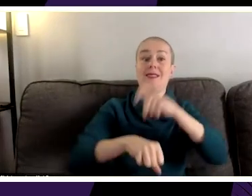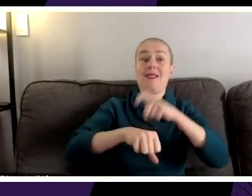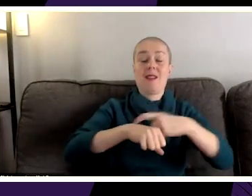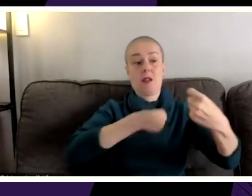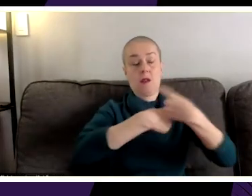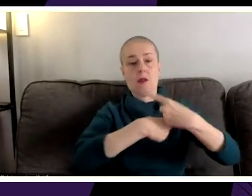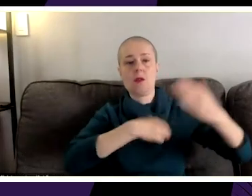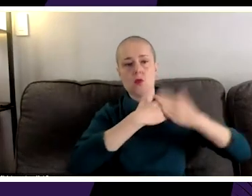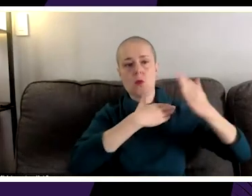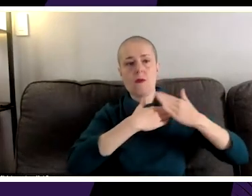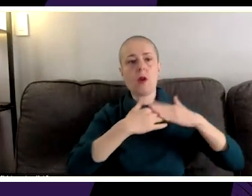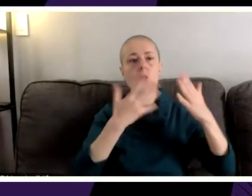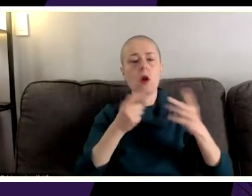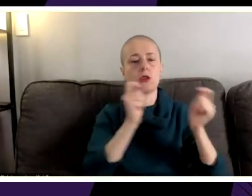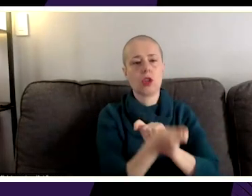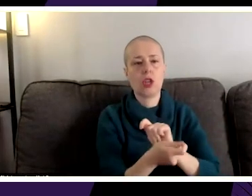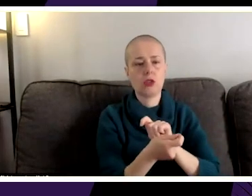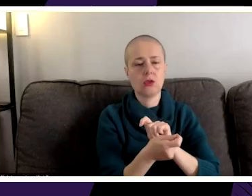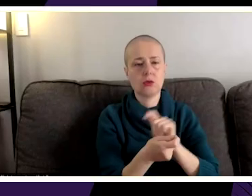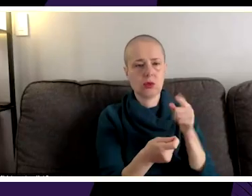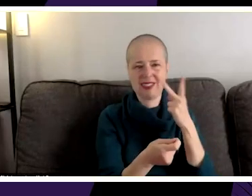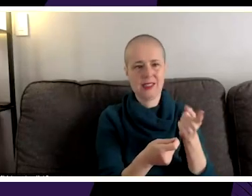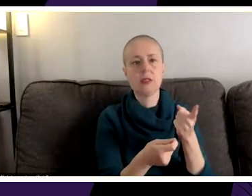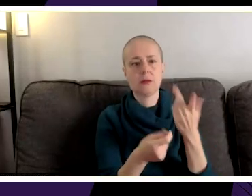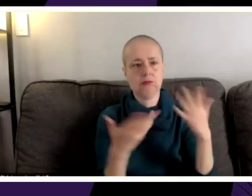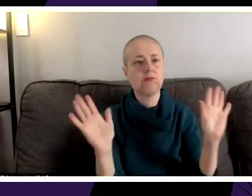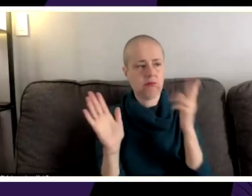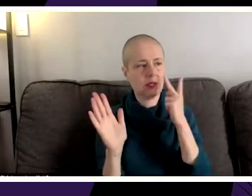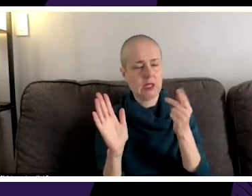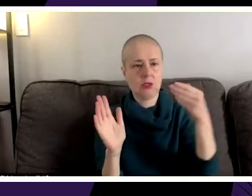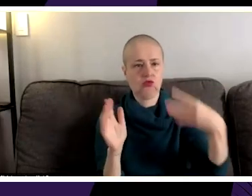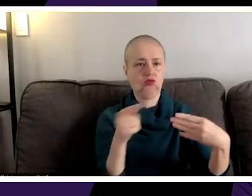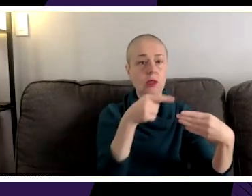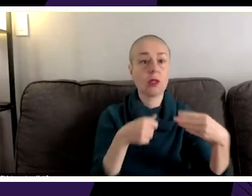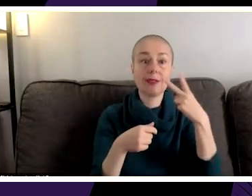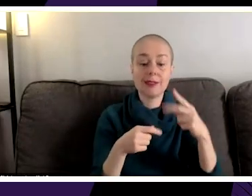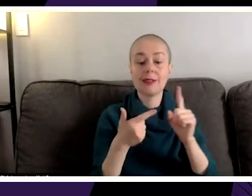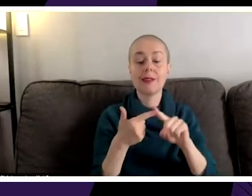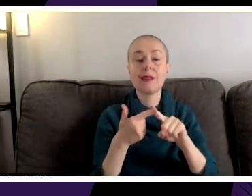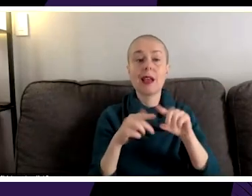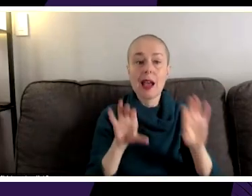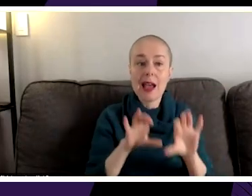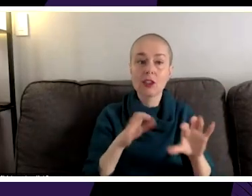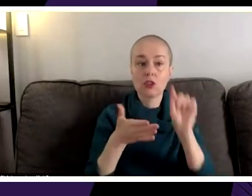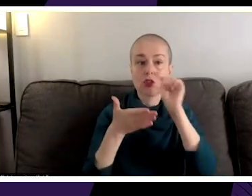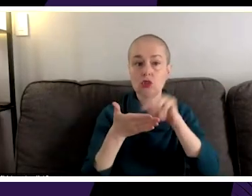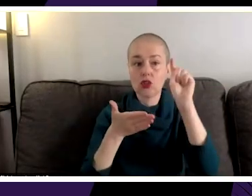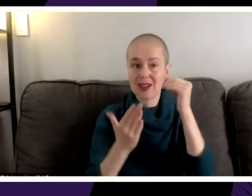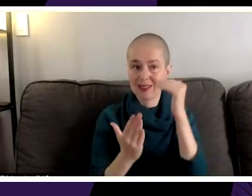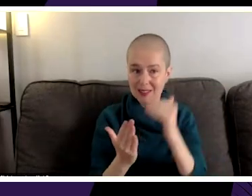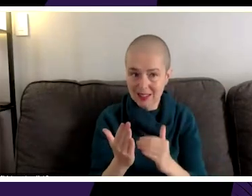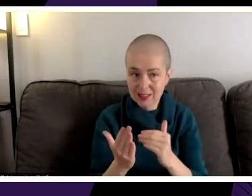like what exactly was changed. And it also has this action checklist, so they can review the recent English file and they